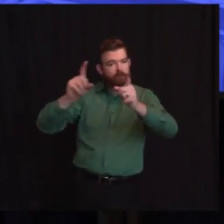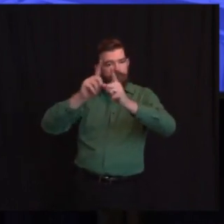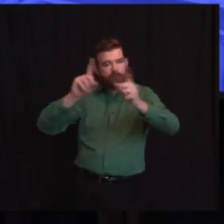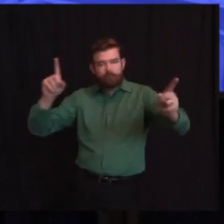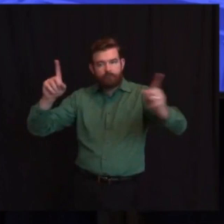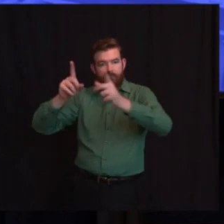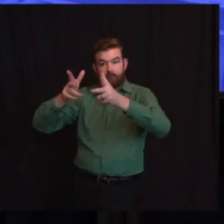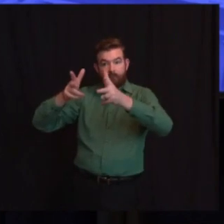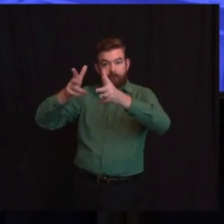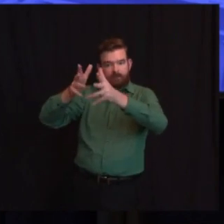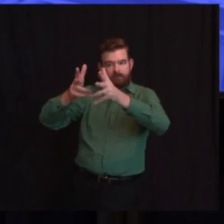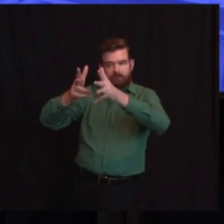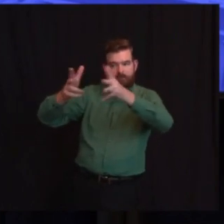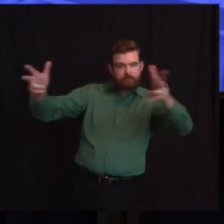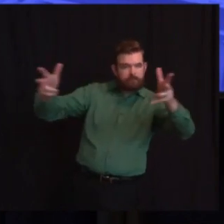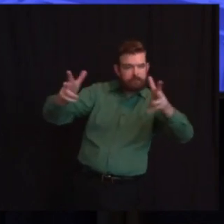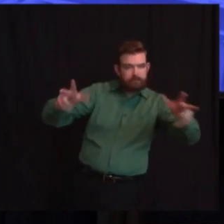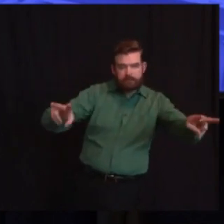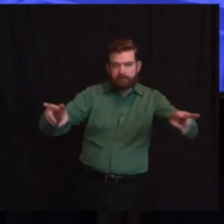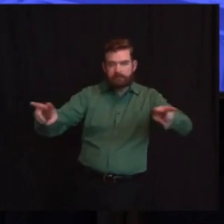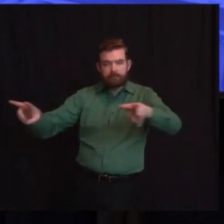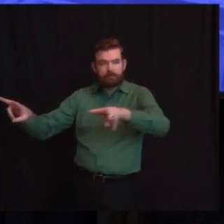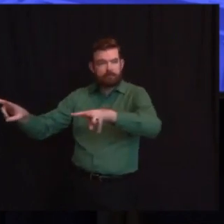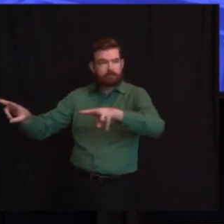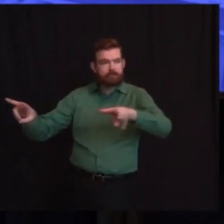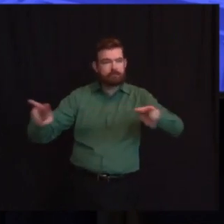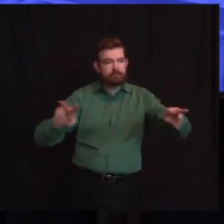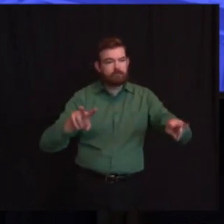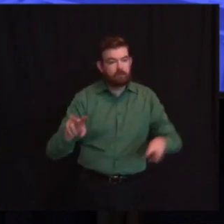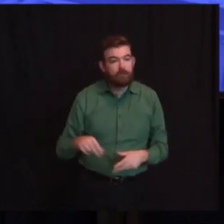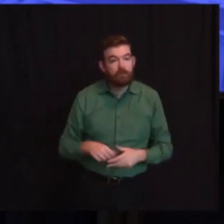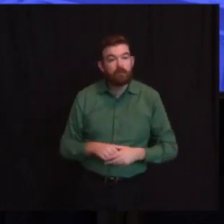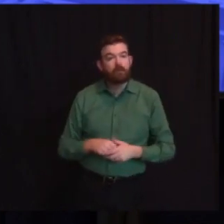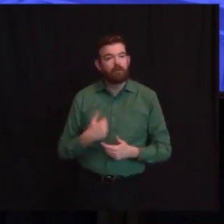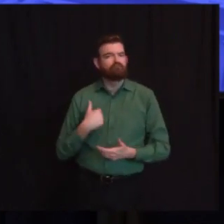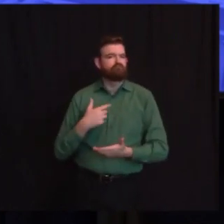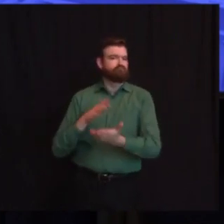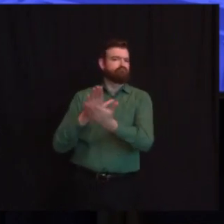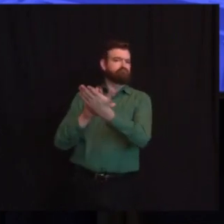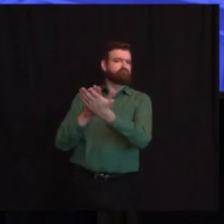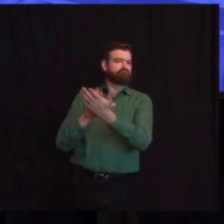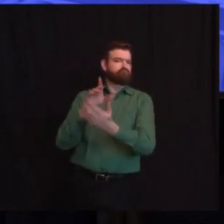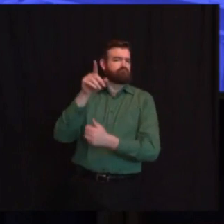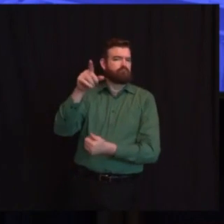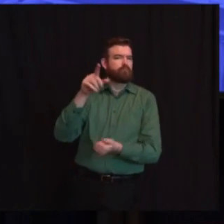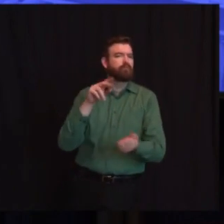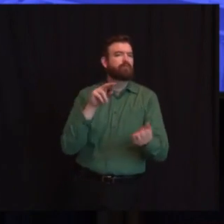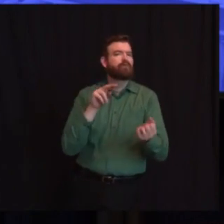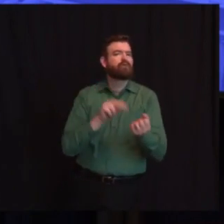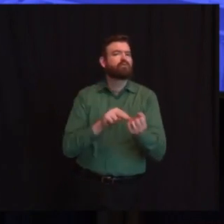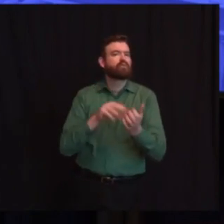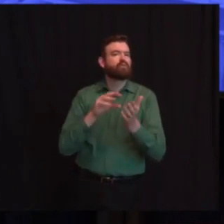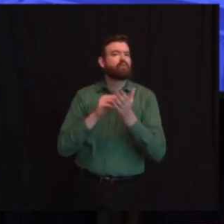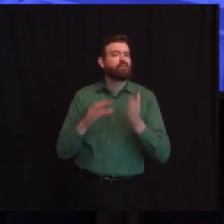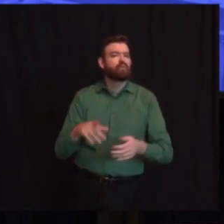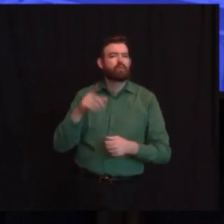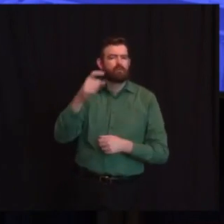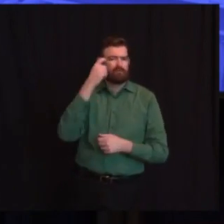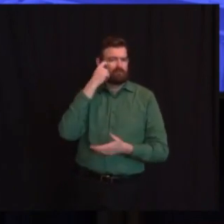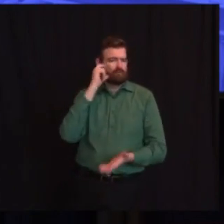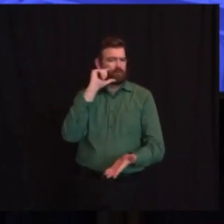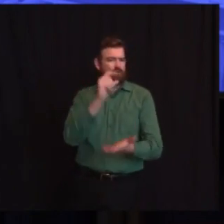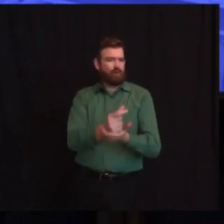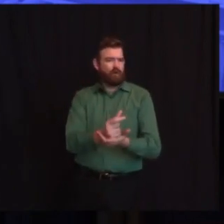2, as the Gov says, shout-outs. Our graduate nursing students have stepped up phenomenally to be a part of